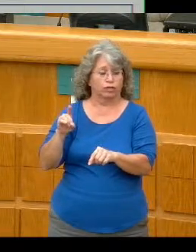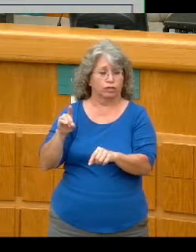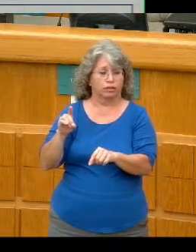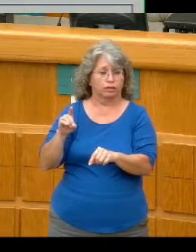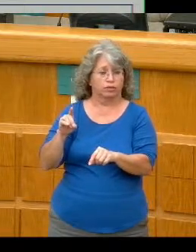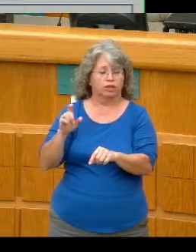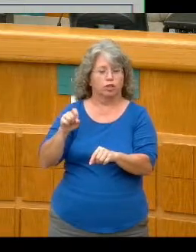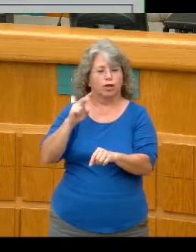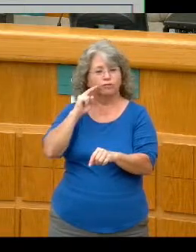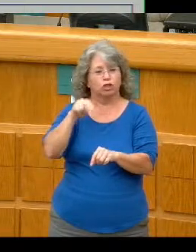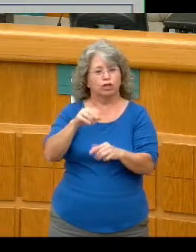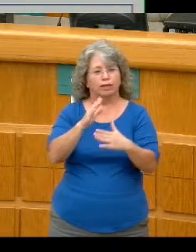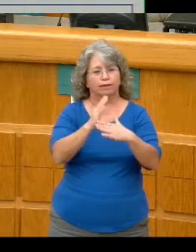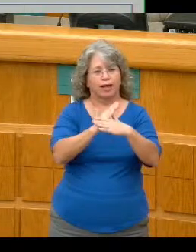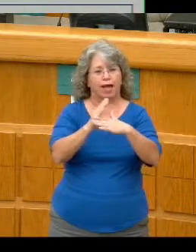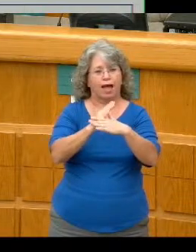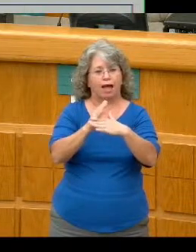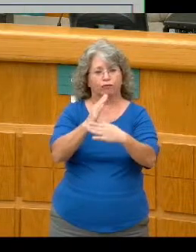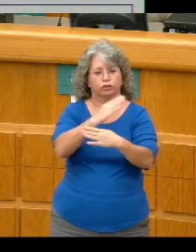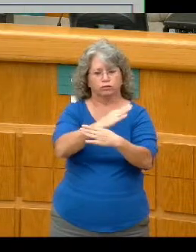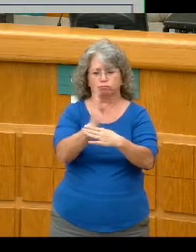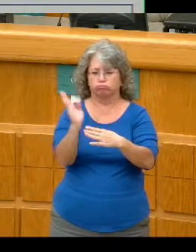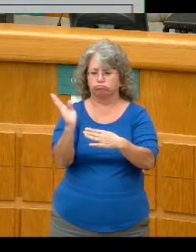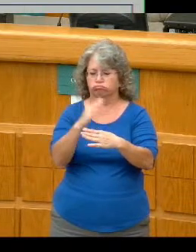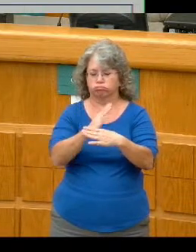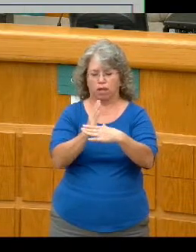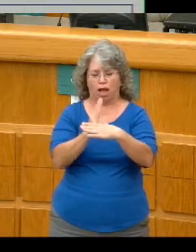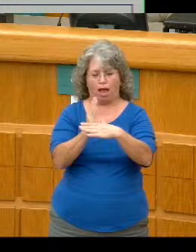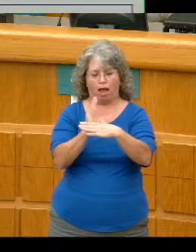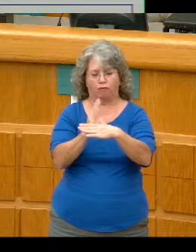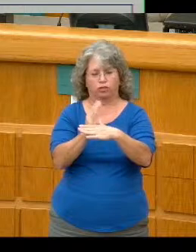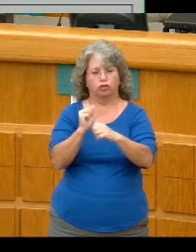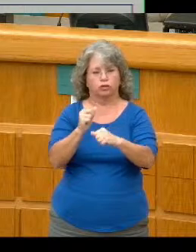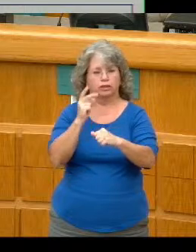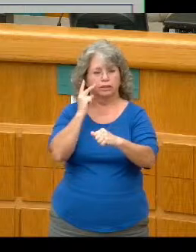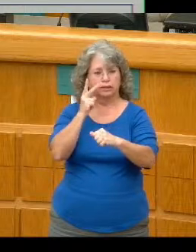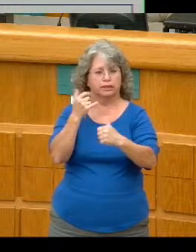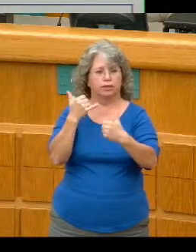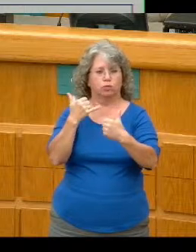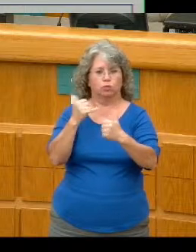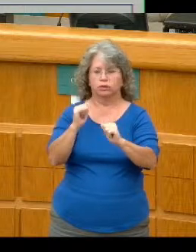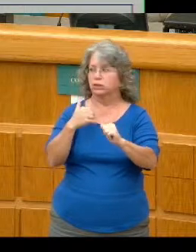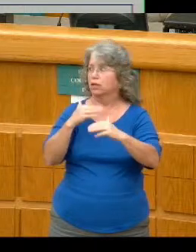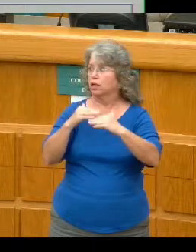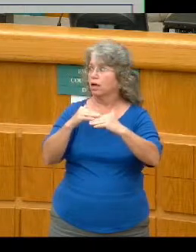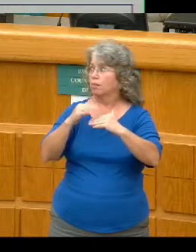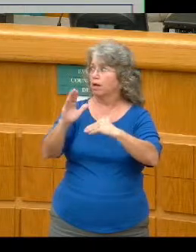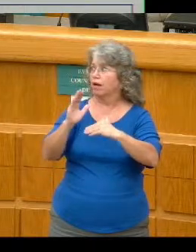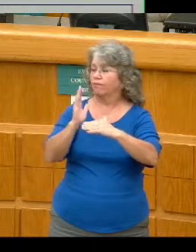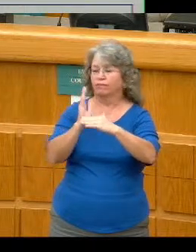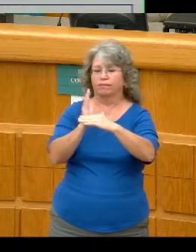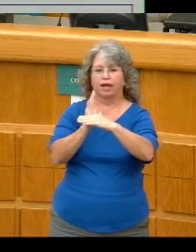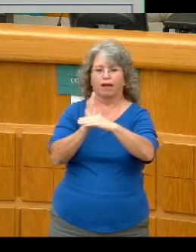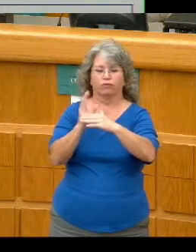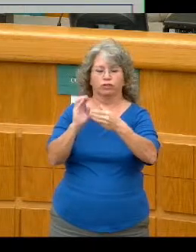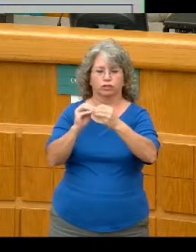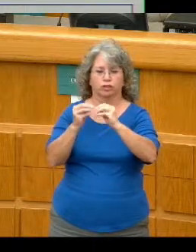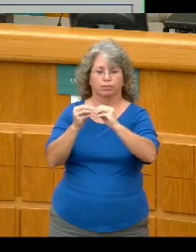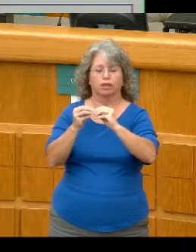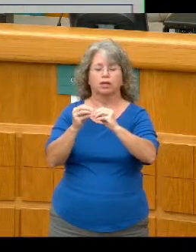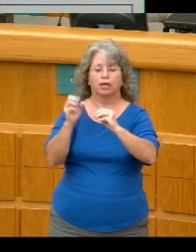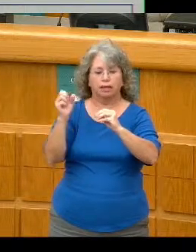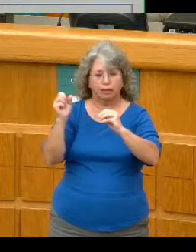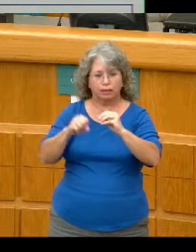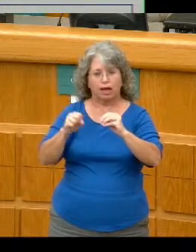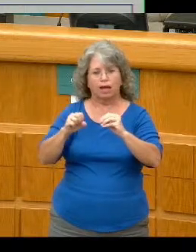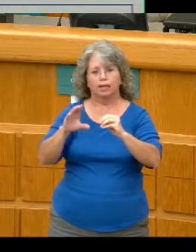just one day, but you have to look at the average over time. You can see that we're still well above this average line of 145.